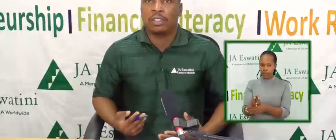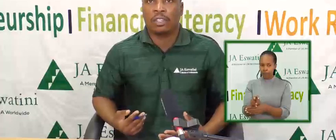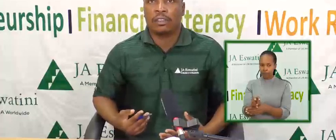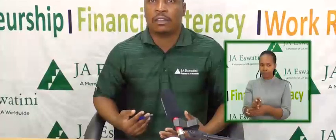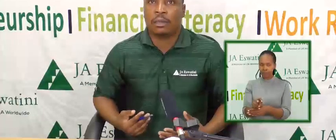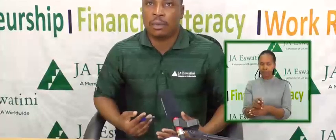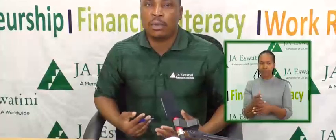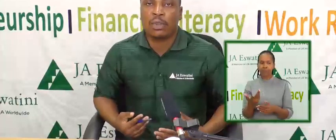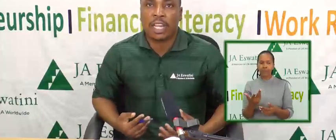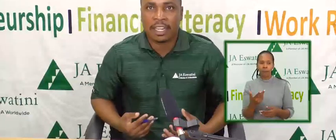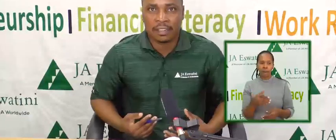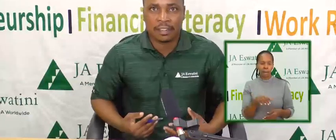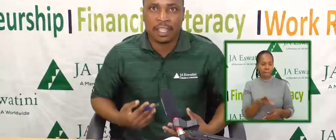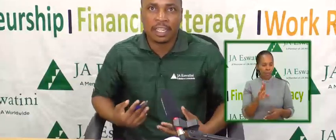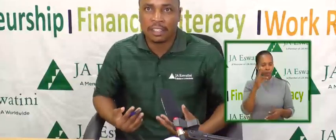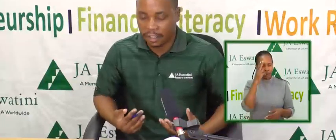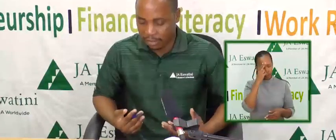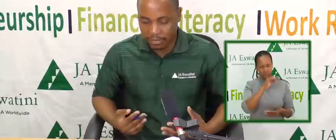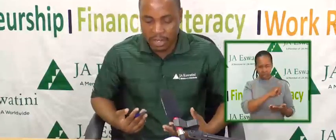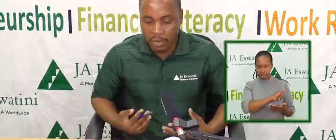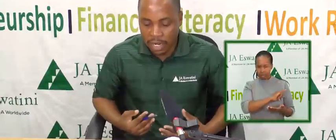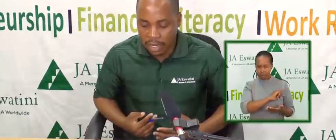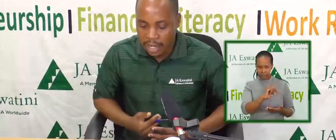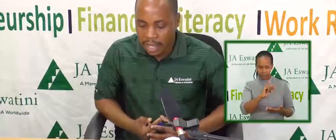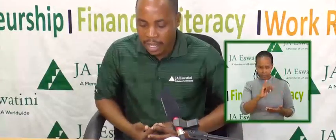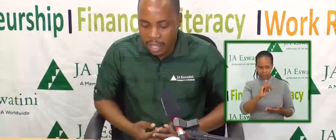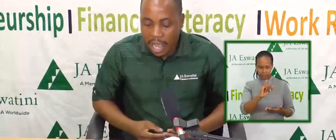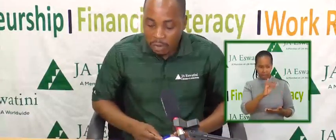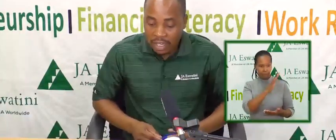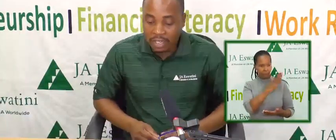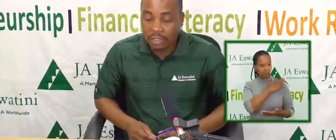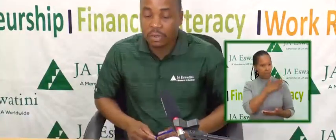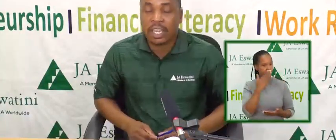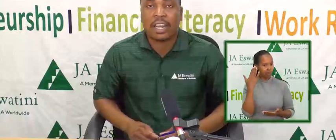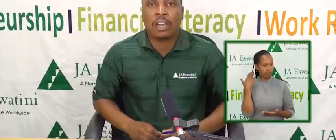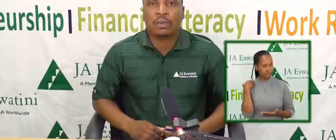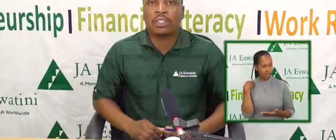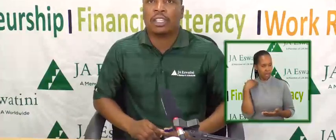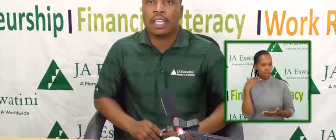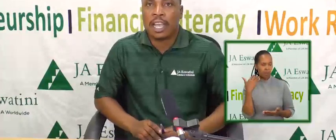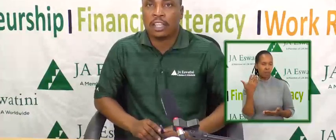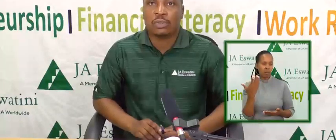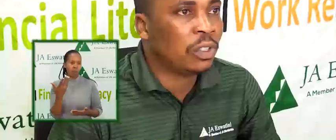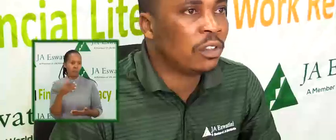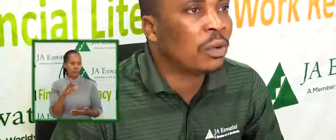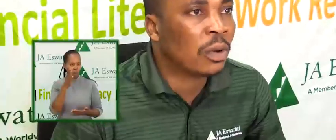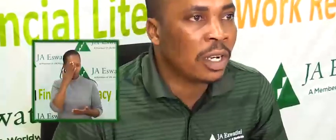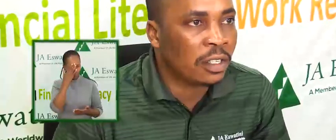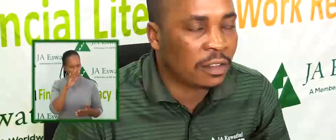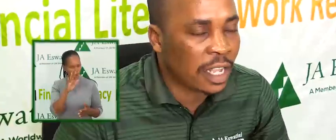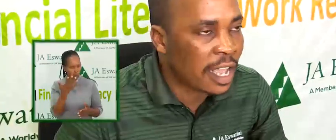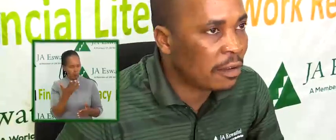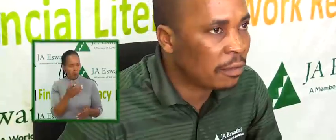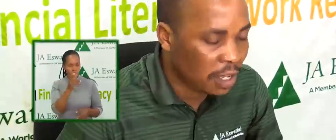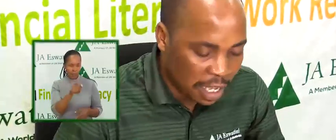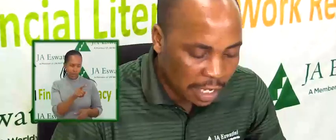management positions, people we don't understand very well how they need to carry out their duties or the